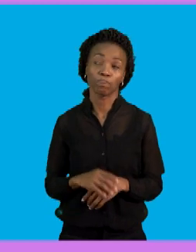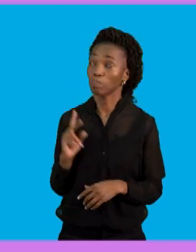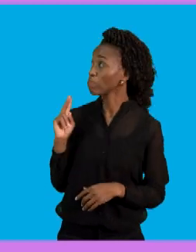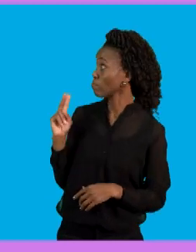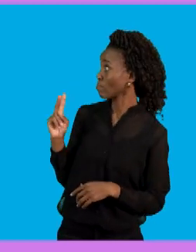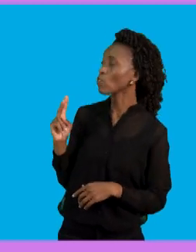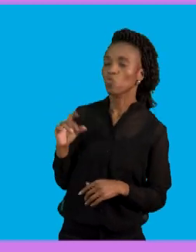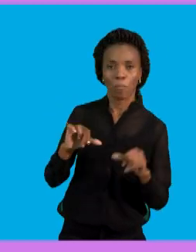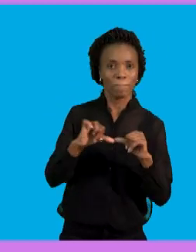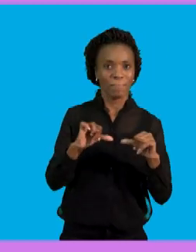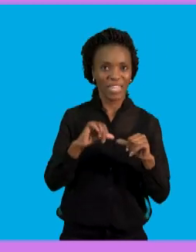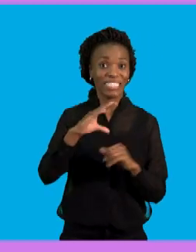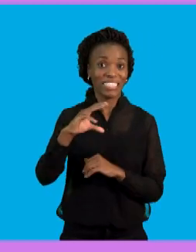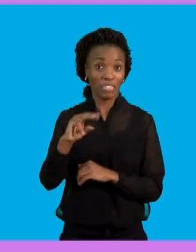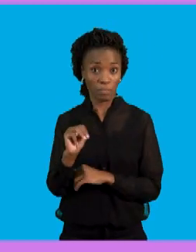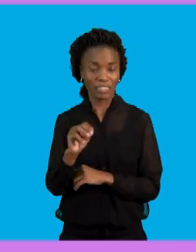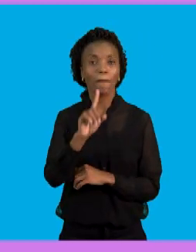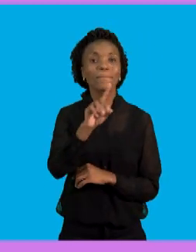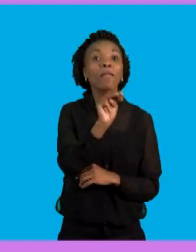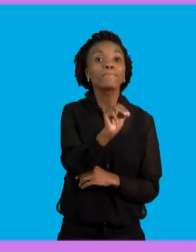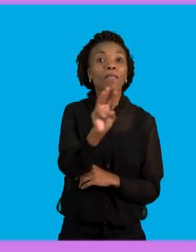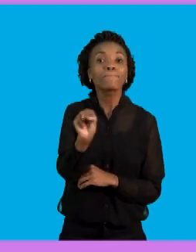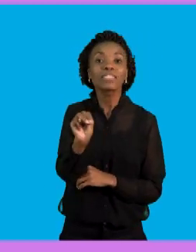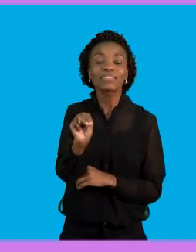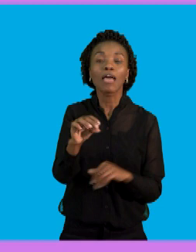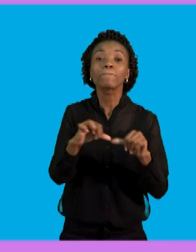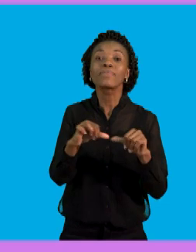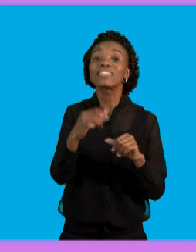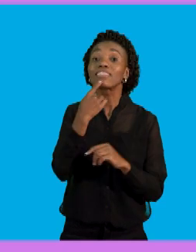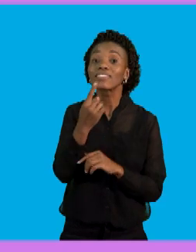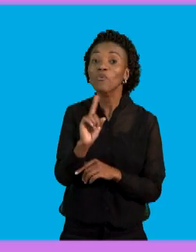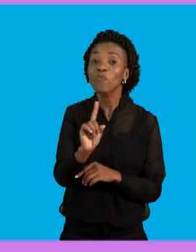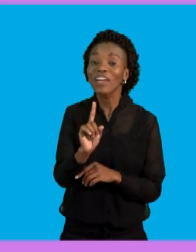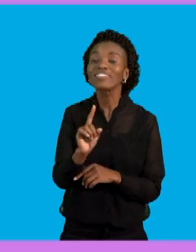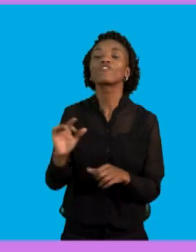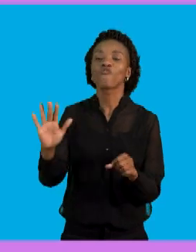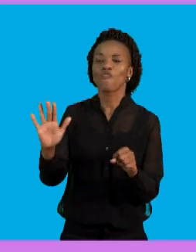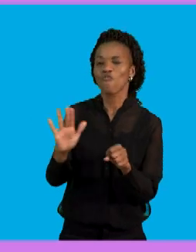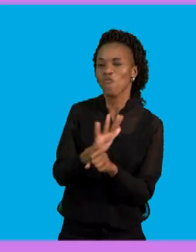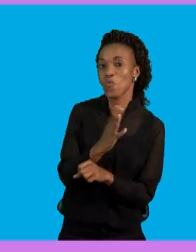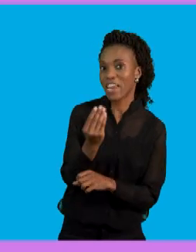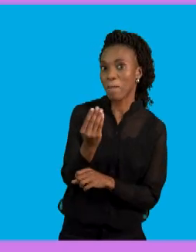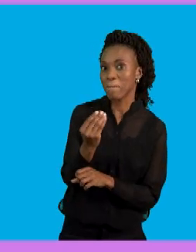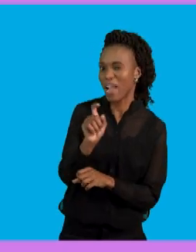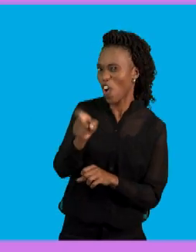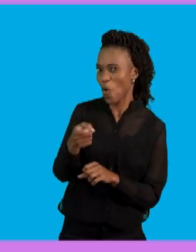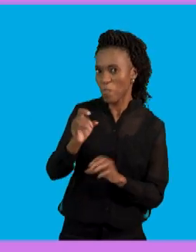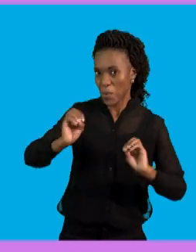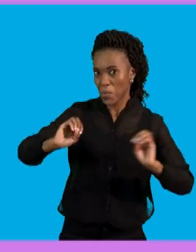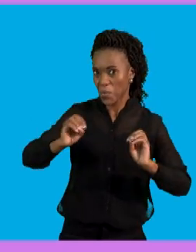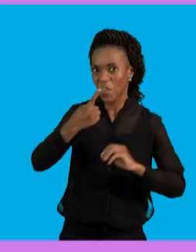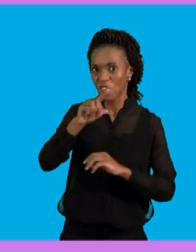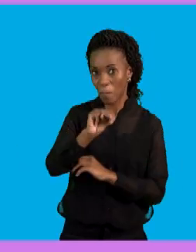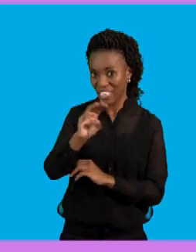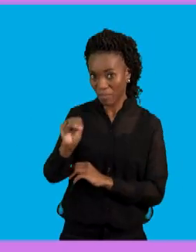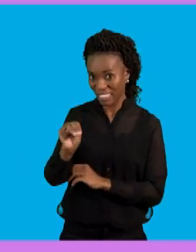4,2 centimeters. That's when we measure in centimeters. Then when we measure in millimeters, remember we've said we are